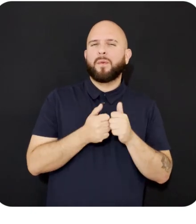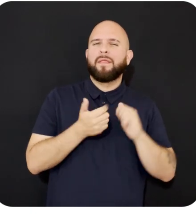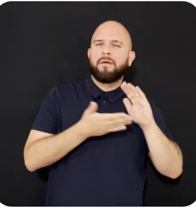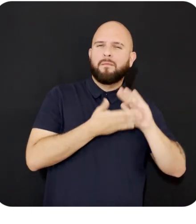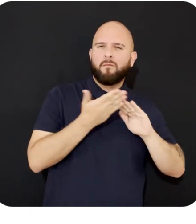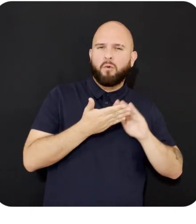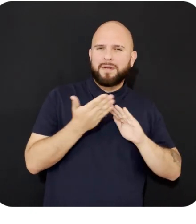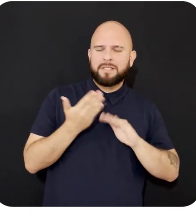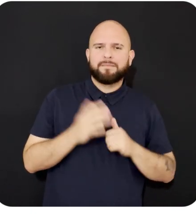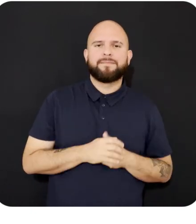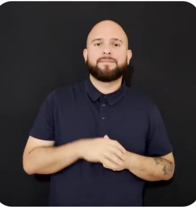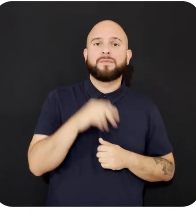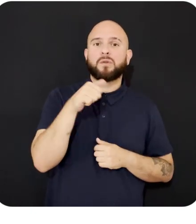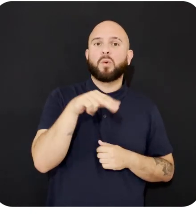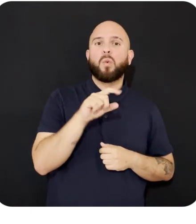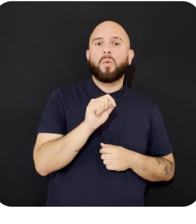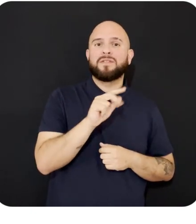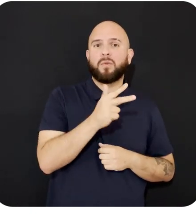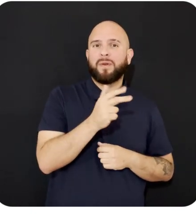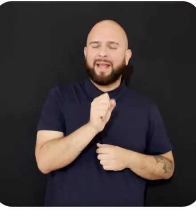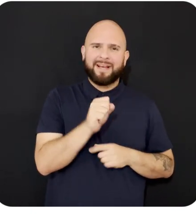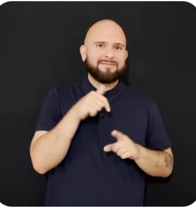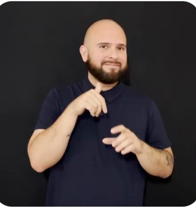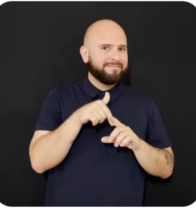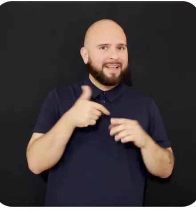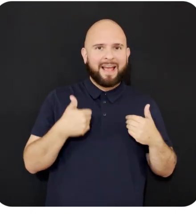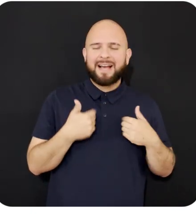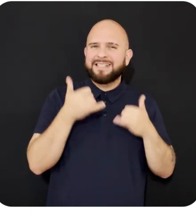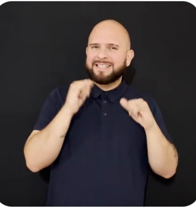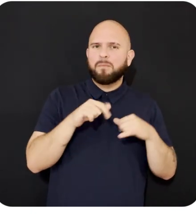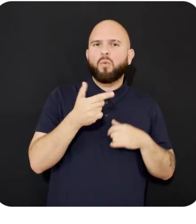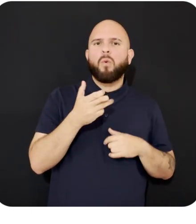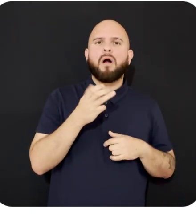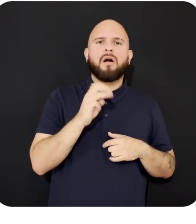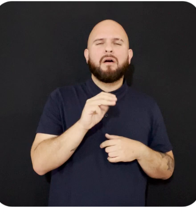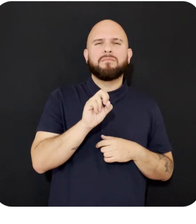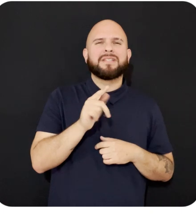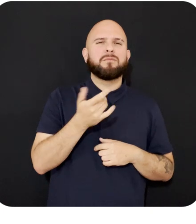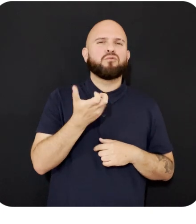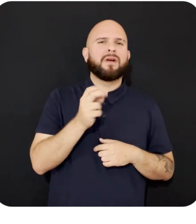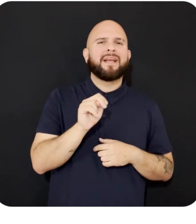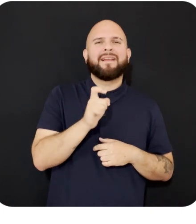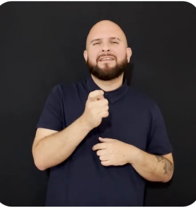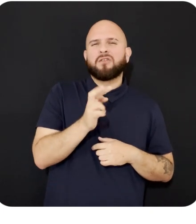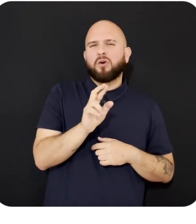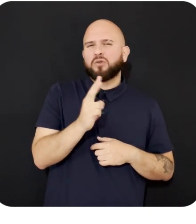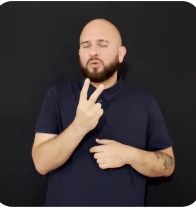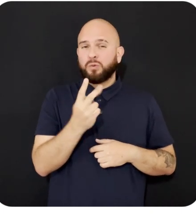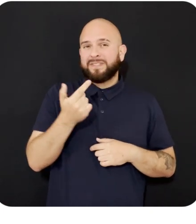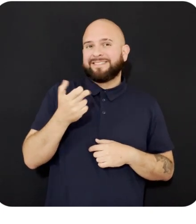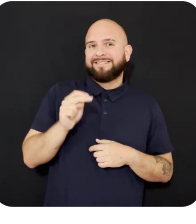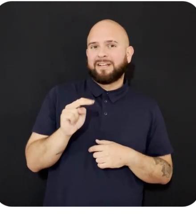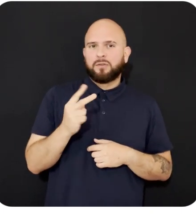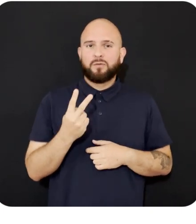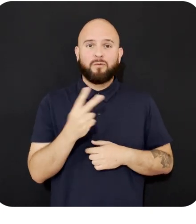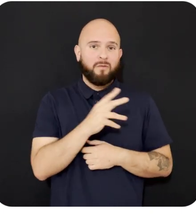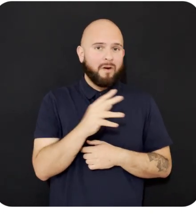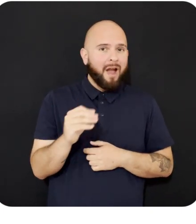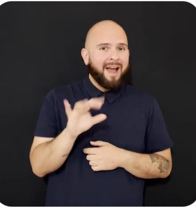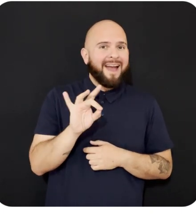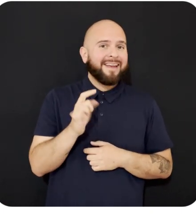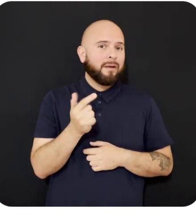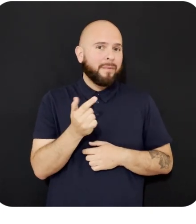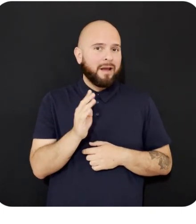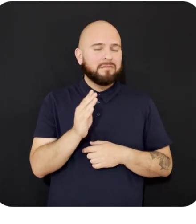with performance. The Quest 3S contains the same Qualcomm Snapdragon XR2 Gen 2 and